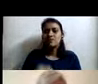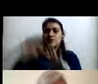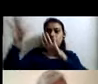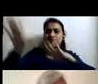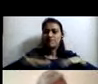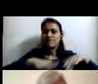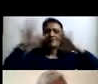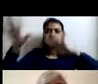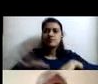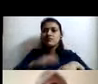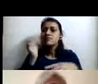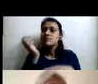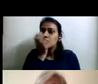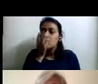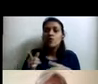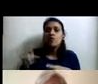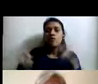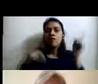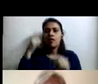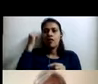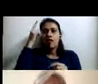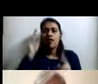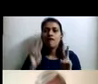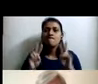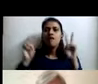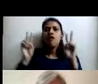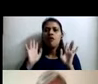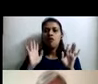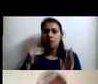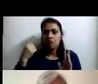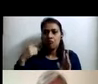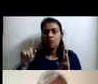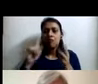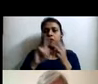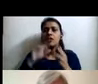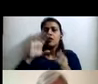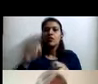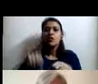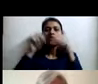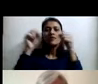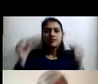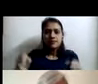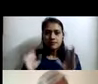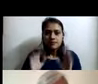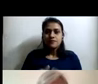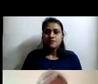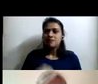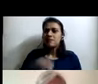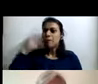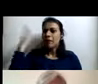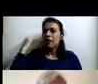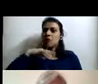sort of value the ecosystem services that are created by this forest. Our trails are no longer full of trash